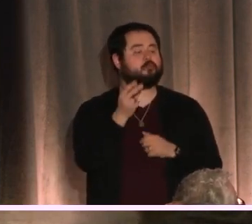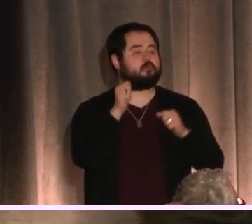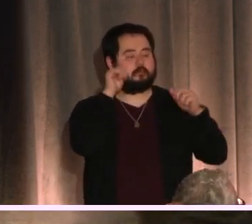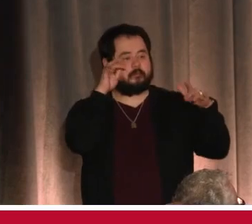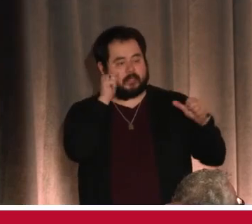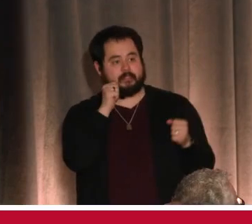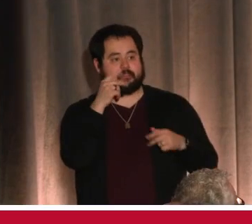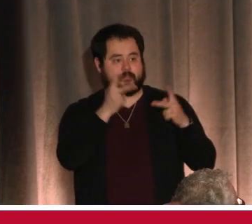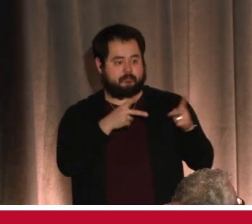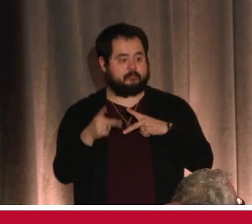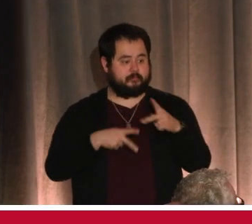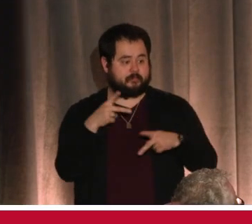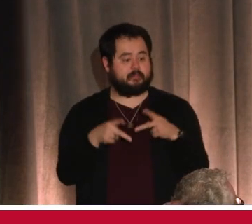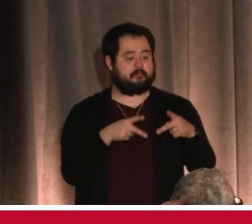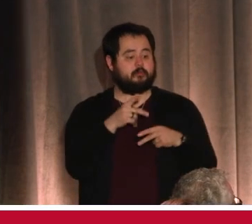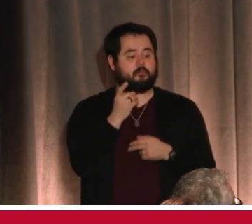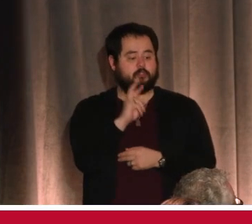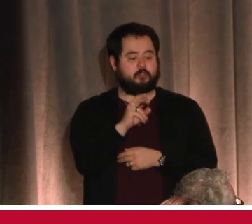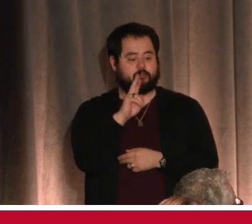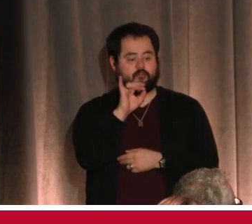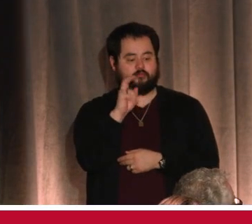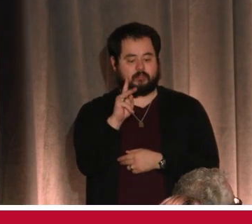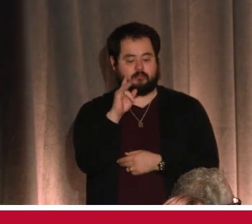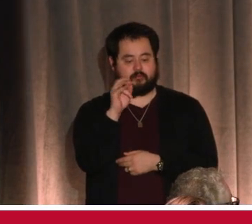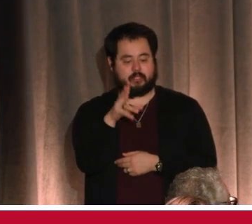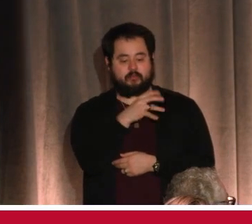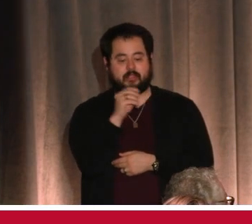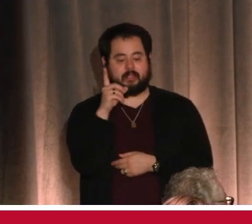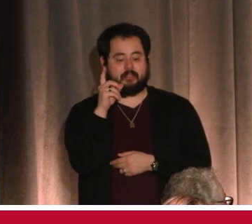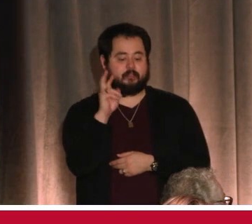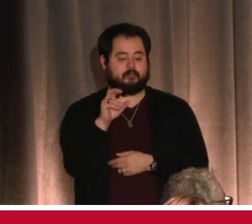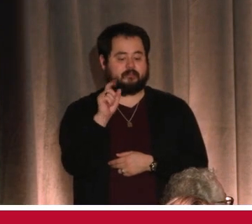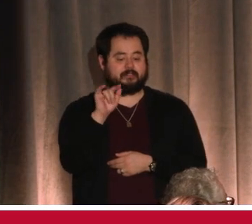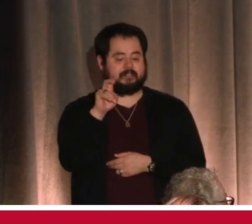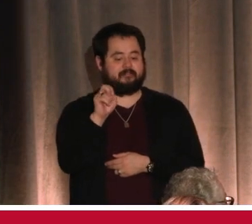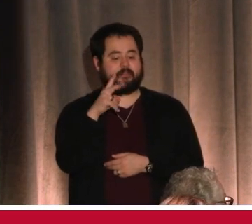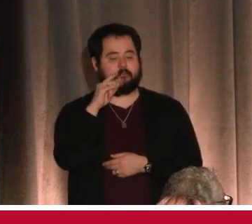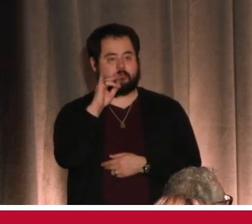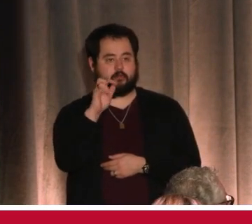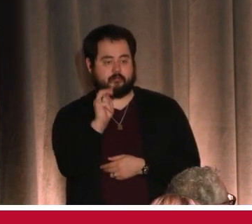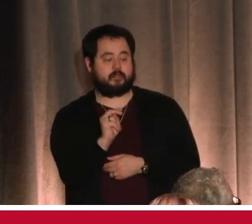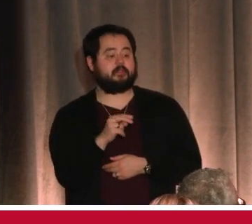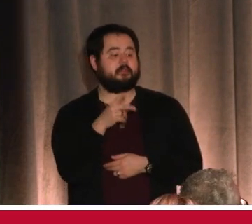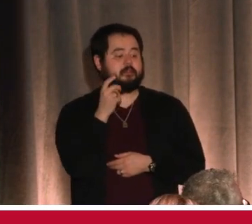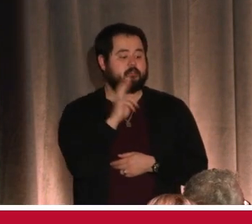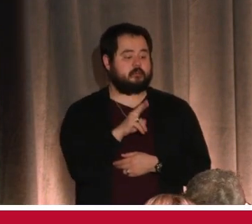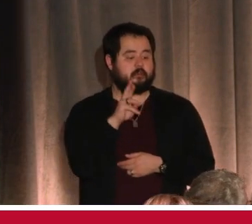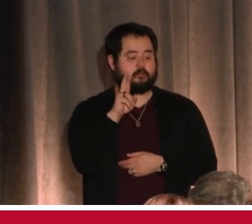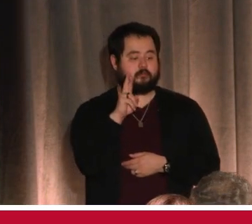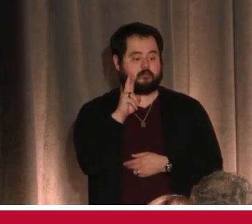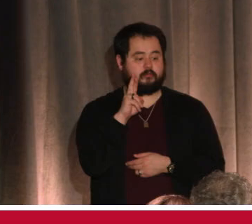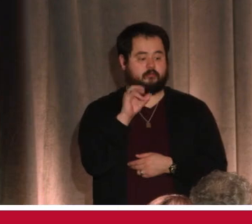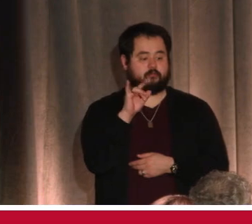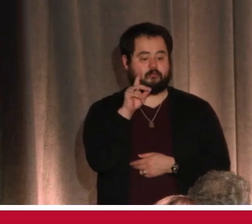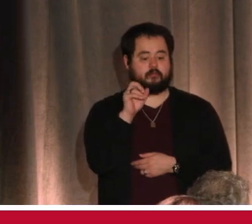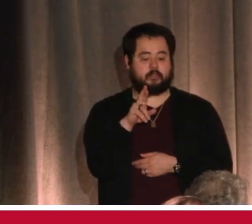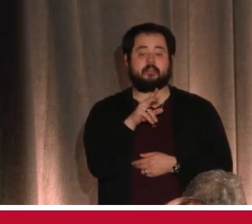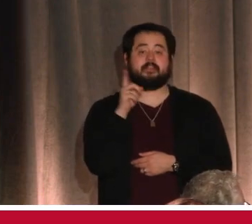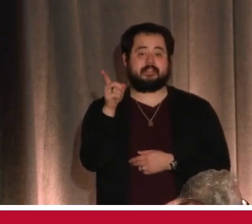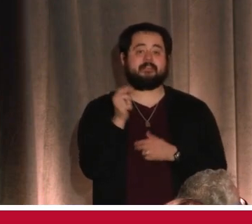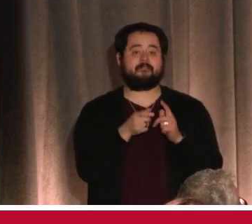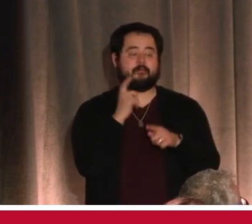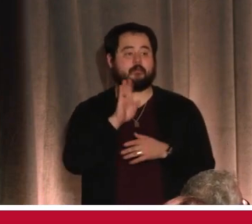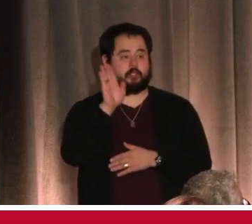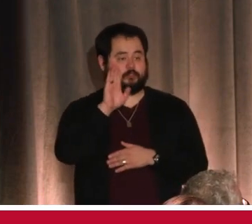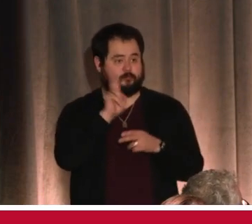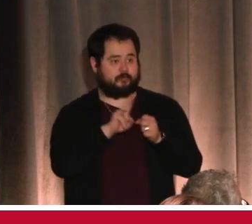Stephen Perlman and Dr. Rick Rader. Dr. Perlman, a clinical professor of pediatric dentistry at Boston University, has dedicated